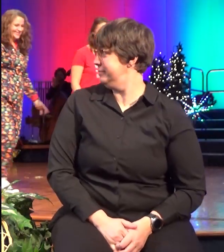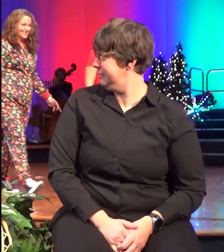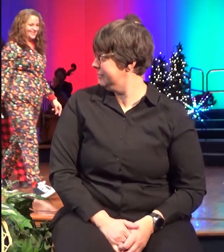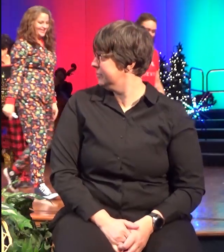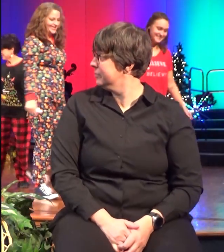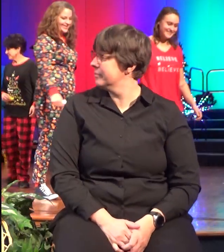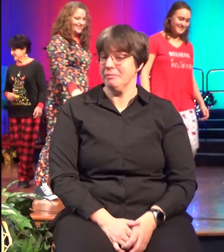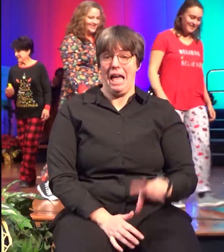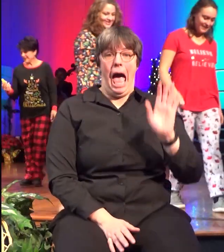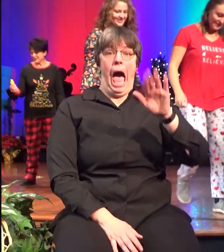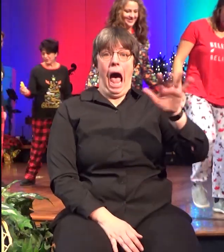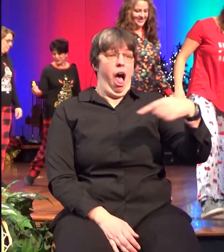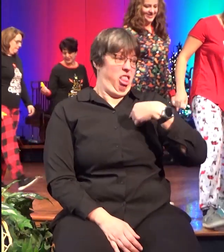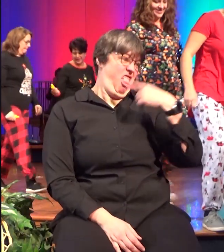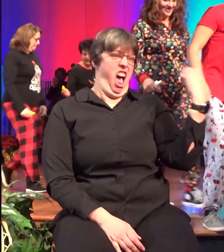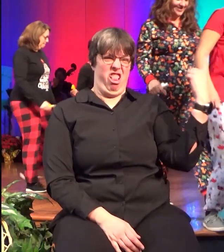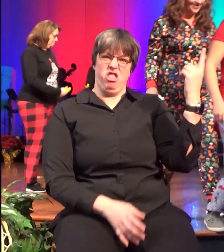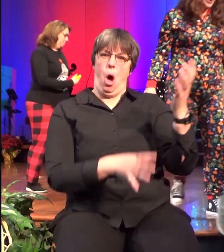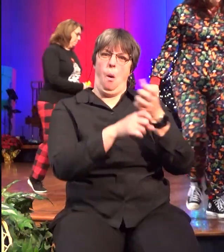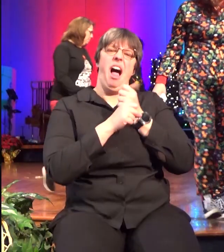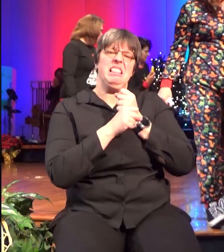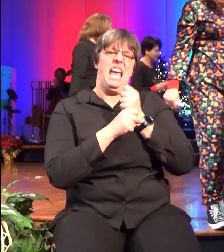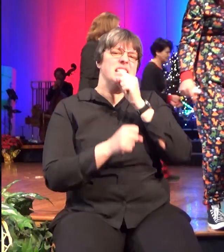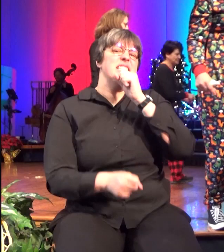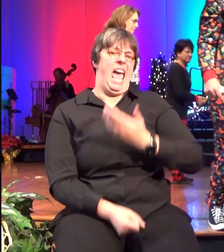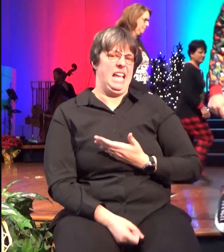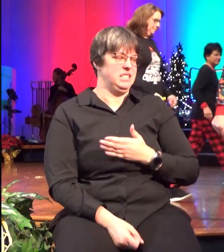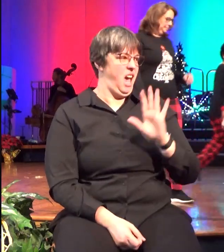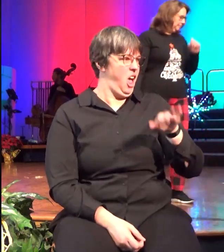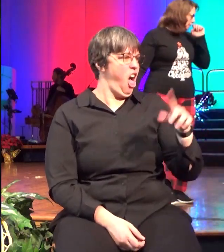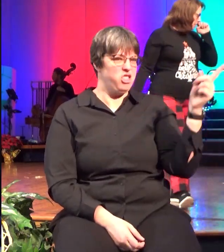I'll go get Santa Claus!